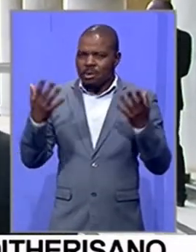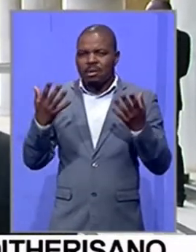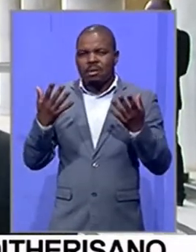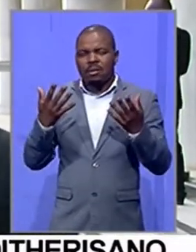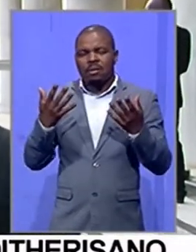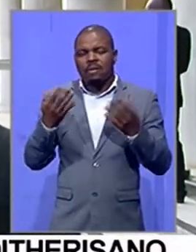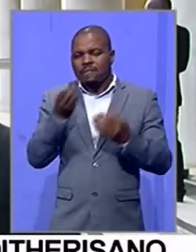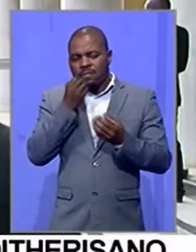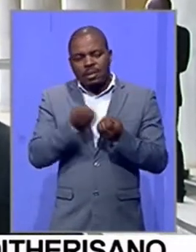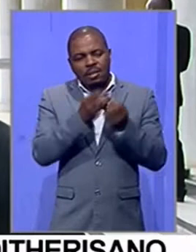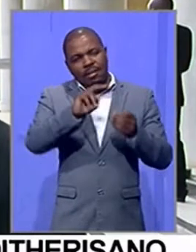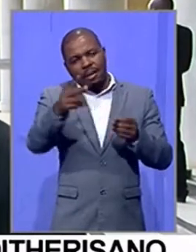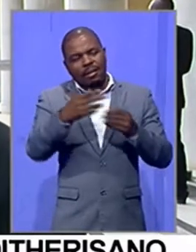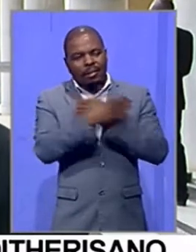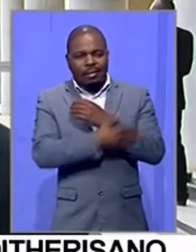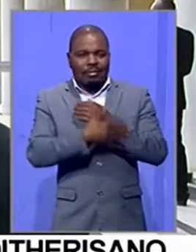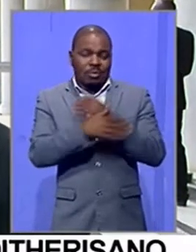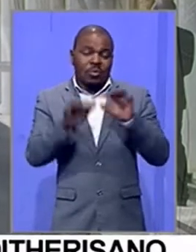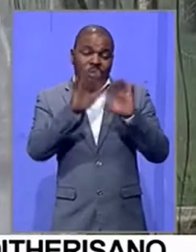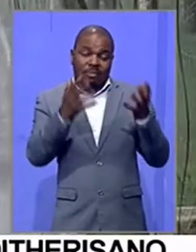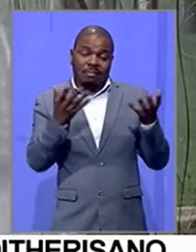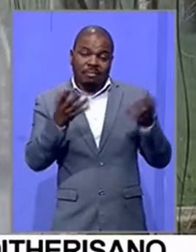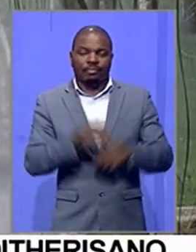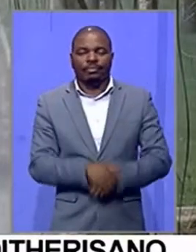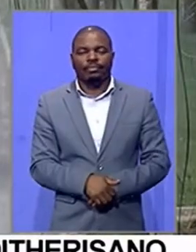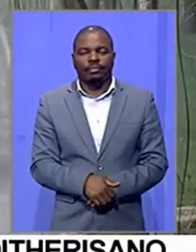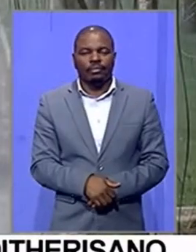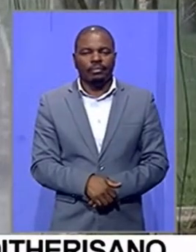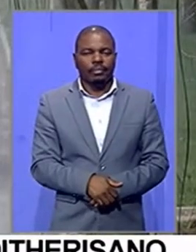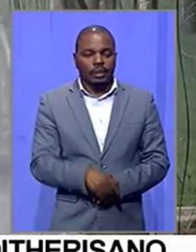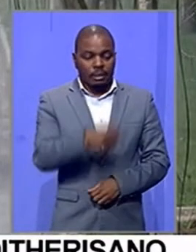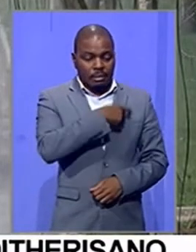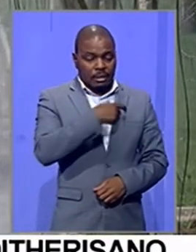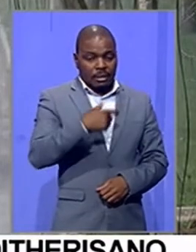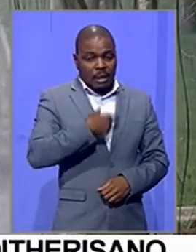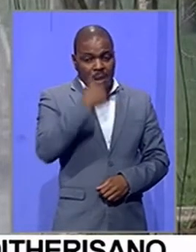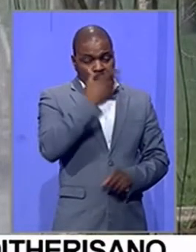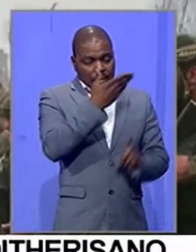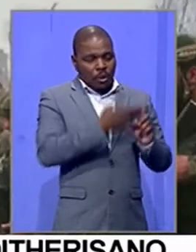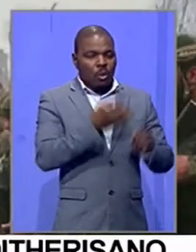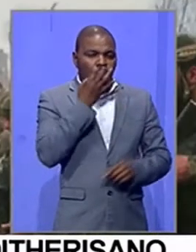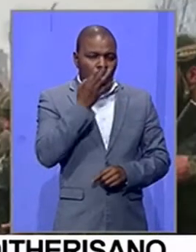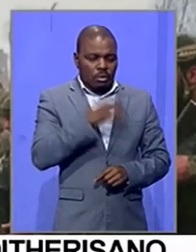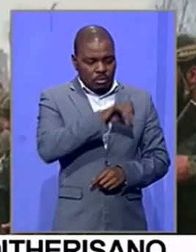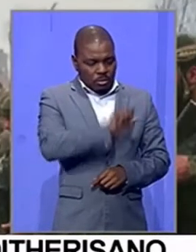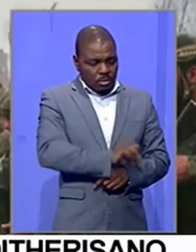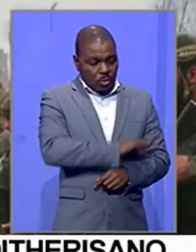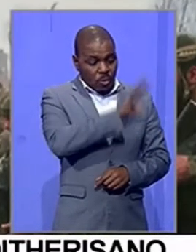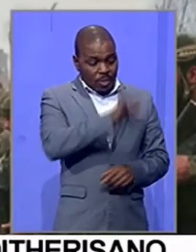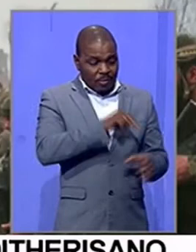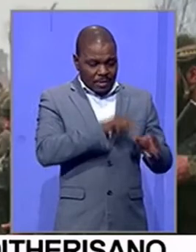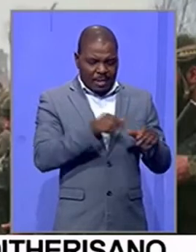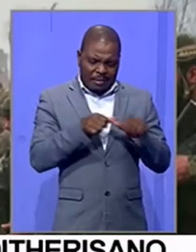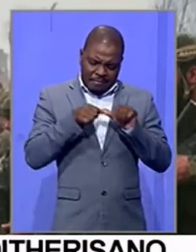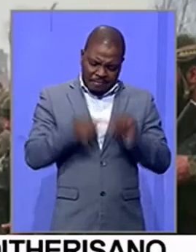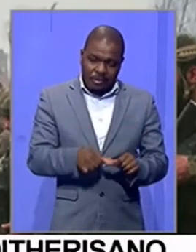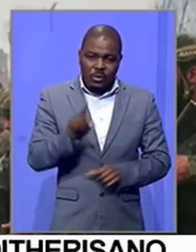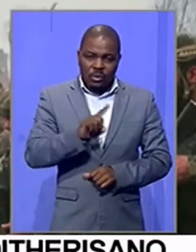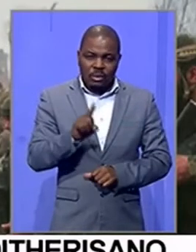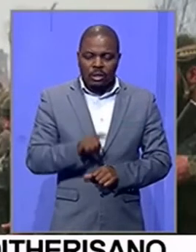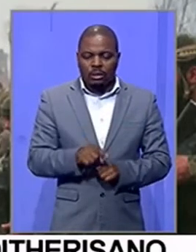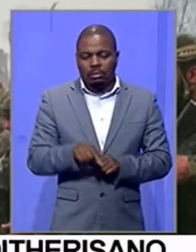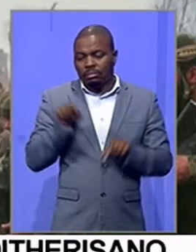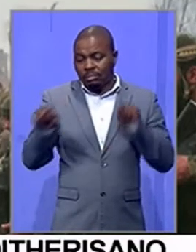basket for many countries in the world. Mopresidente Ramaphosa o re Afrika Borwa e hatella hore dinaha tsena